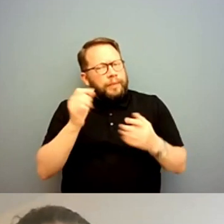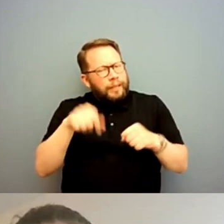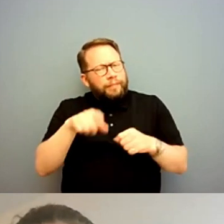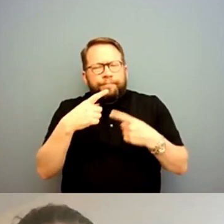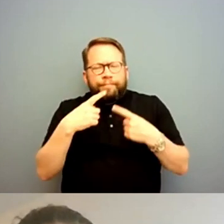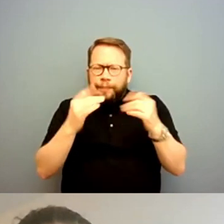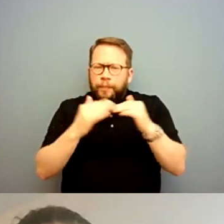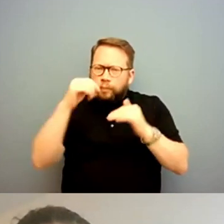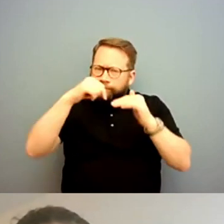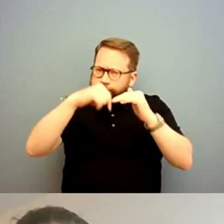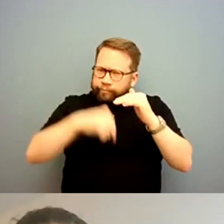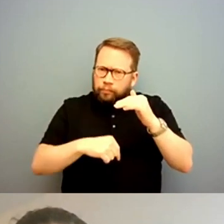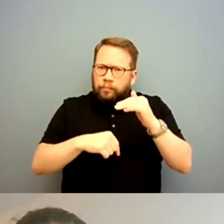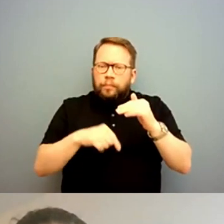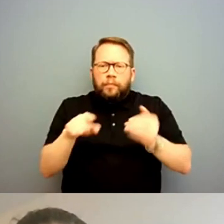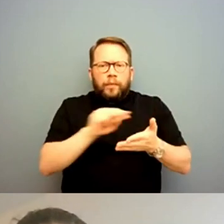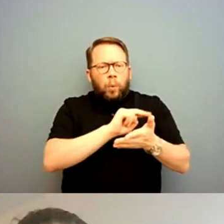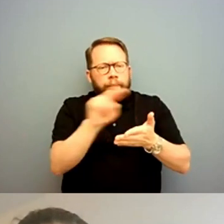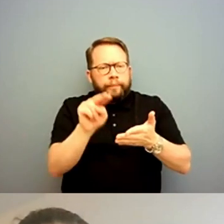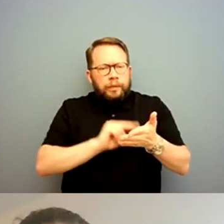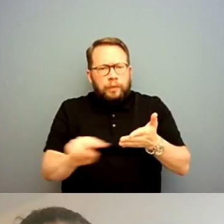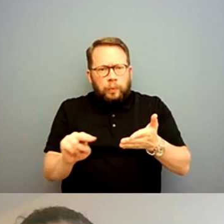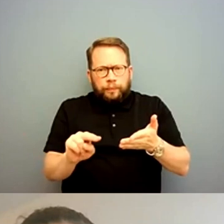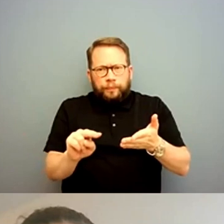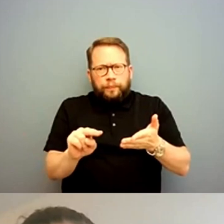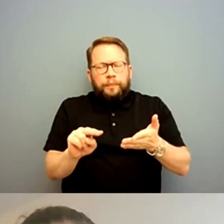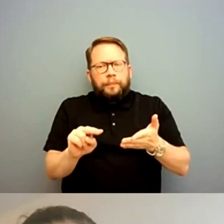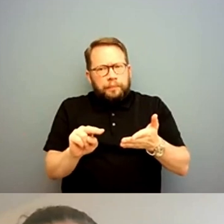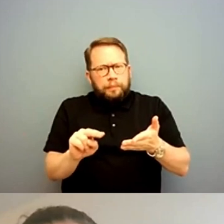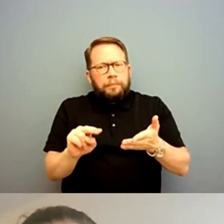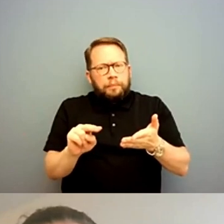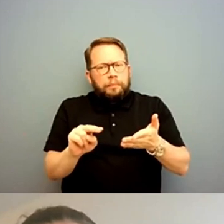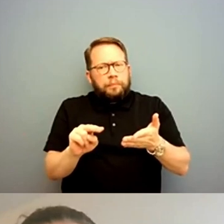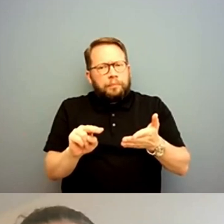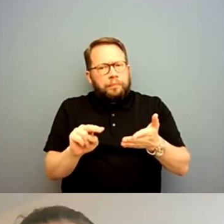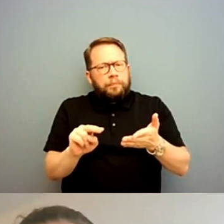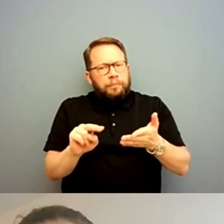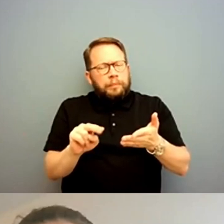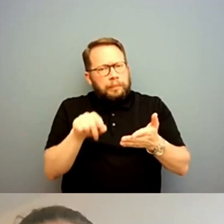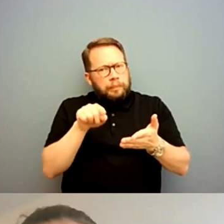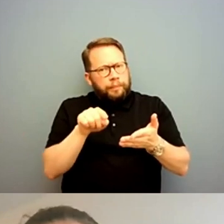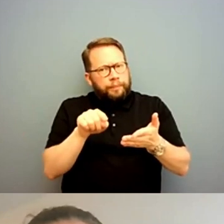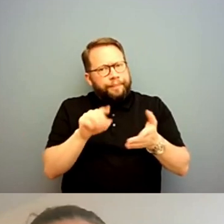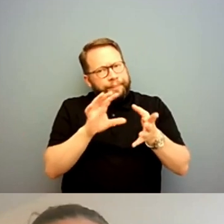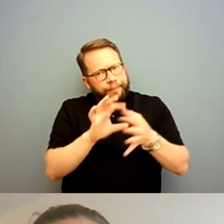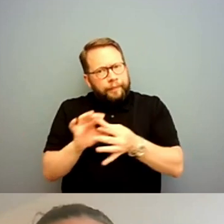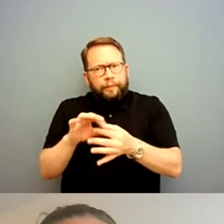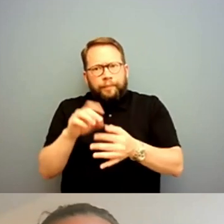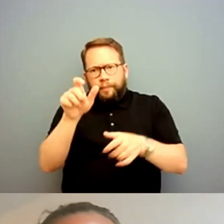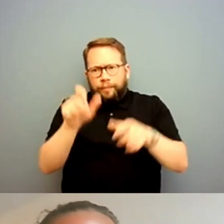convention to come about the rights on persons with older persons. It would be very interesting. It's